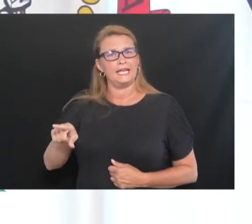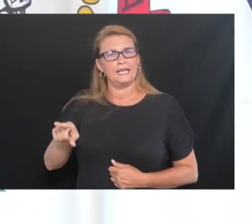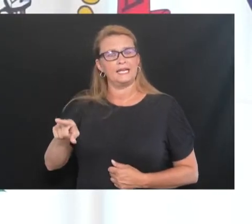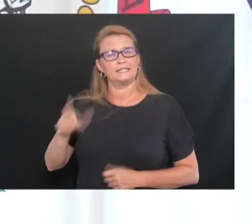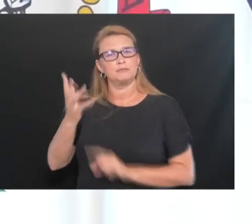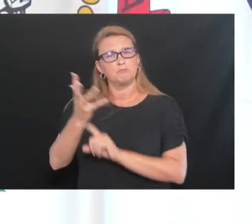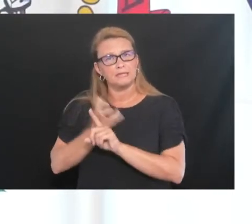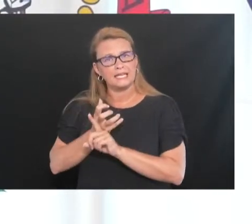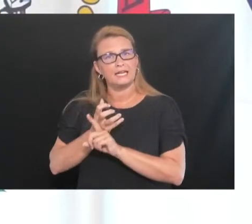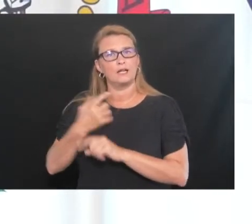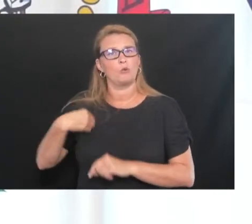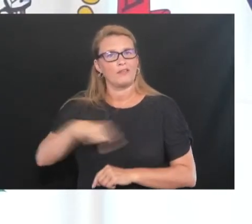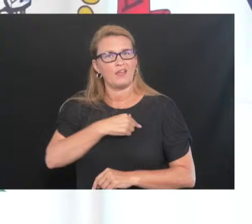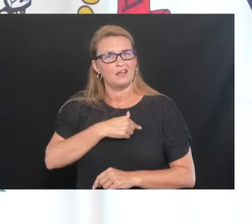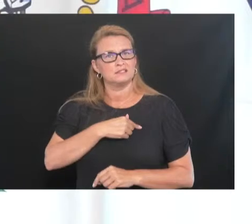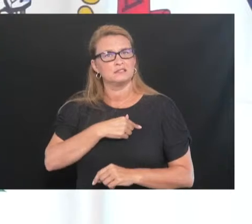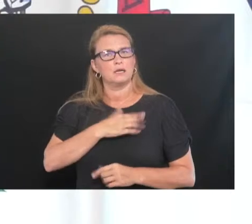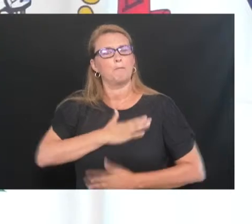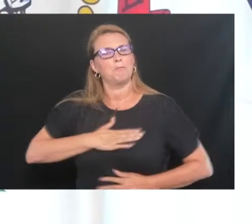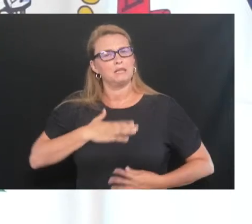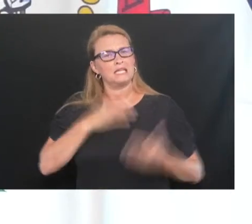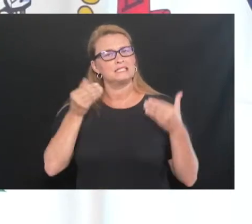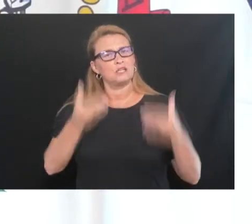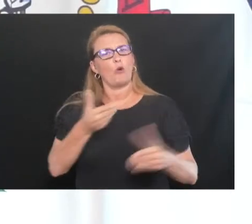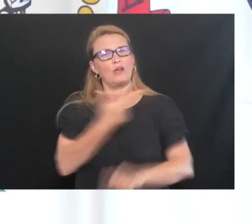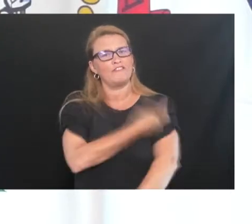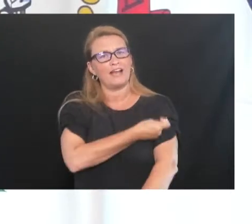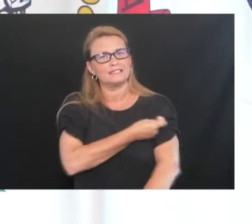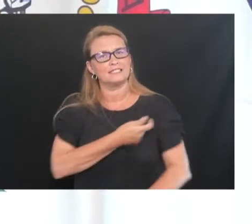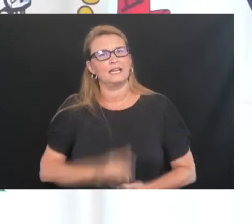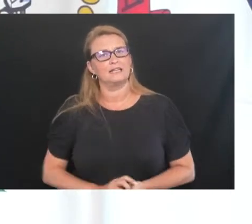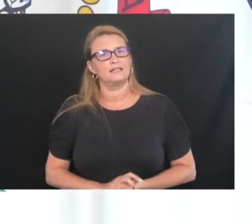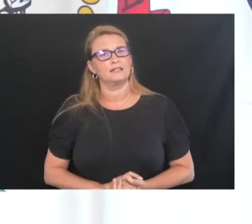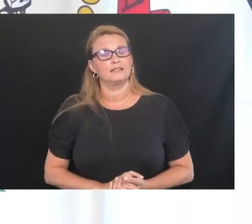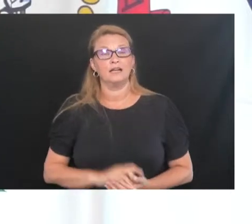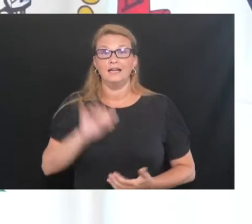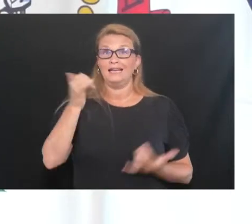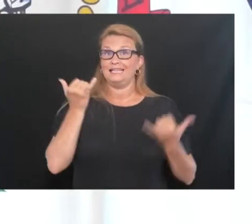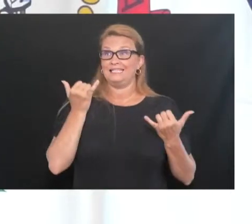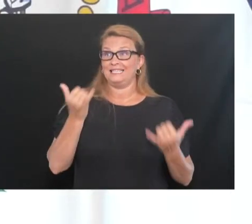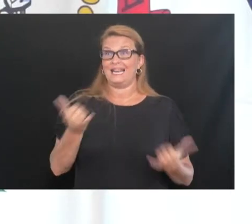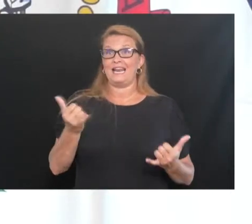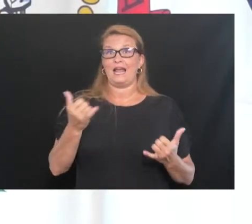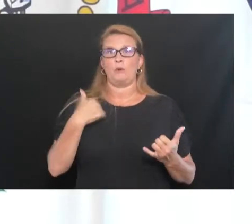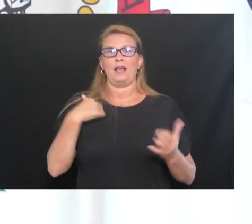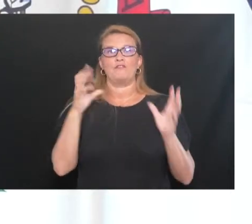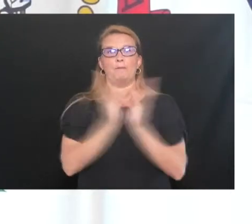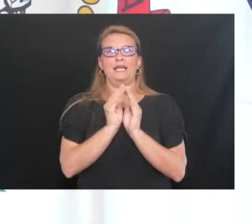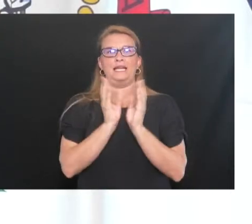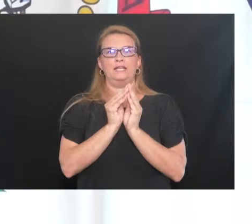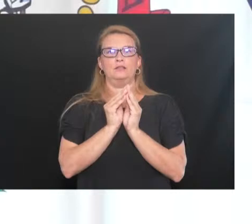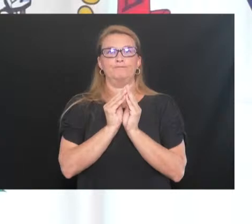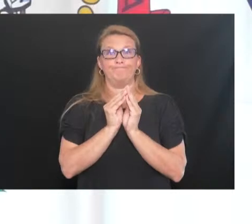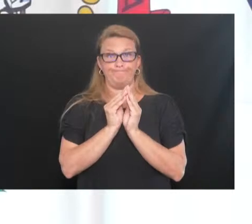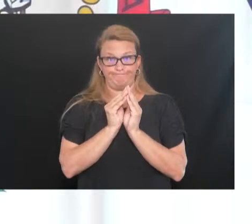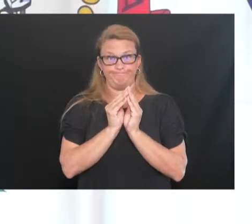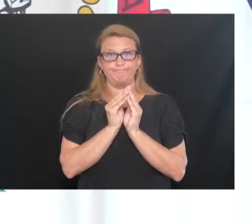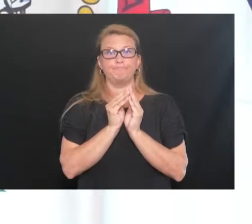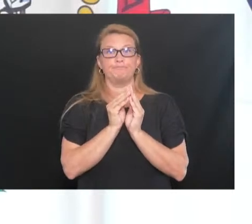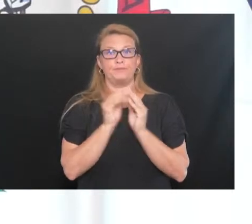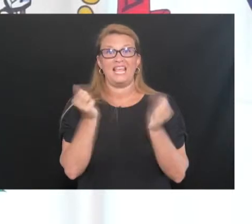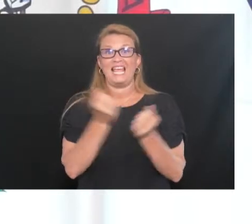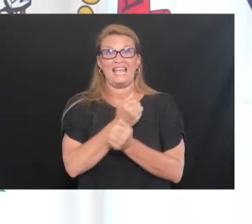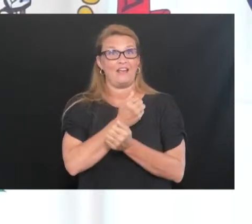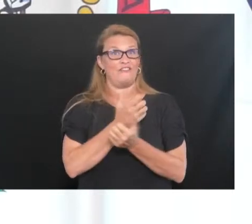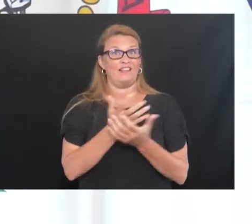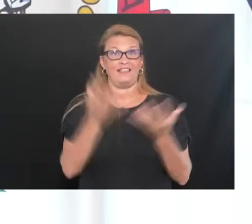with us to get vaccinated. Now the call comes, we need to meet immediately. But all this says one